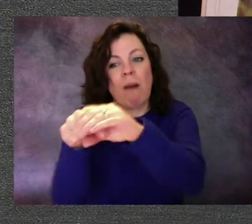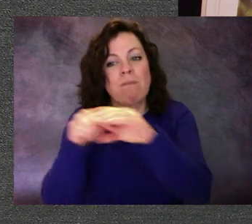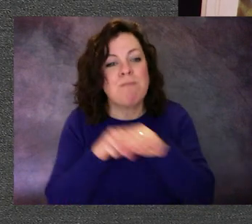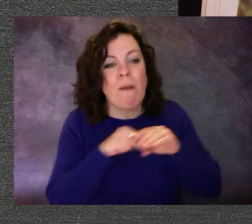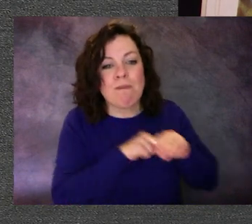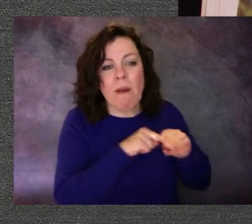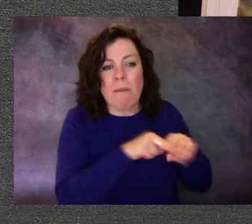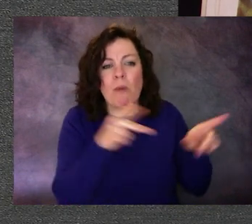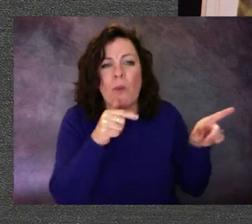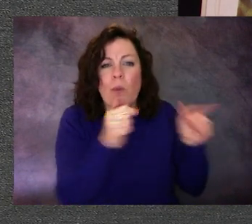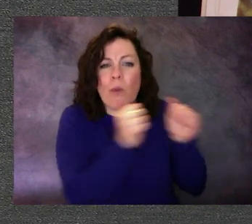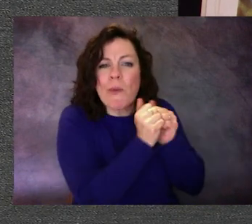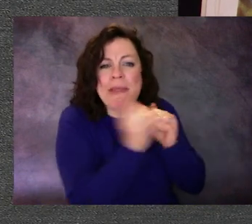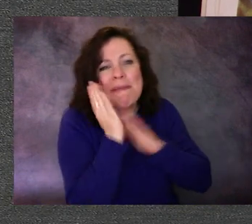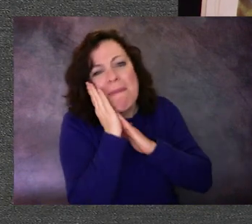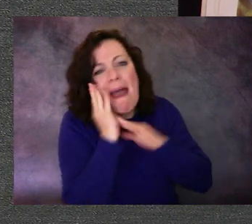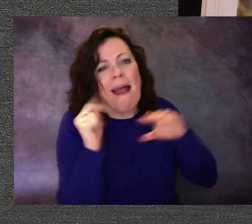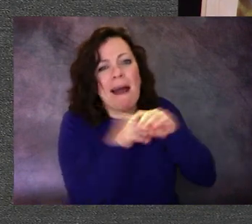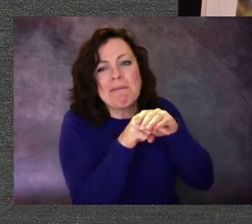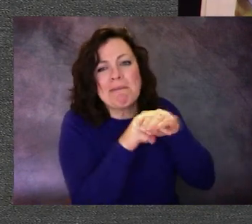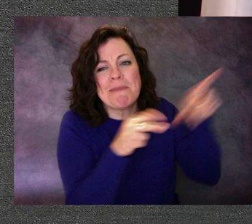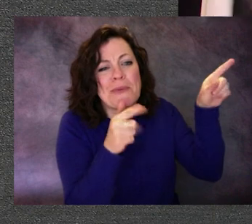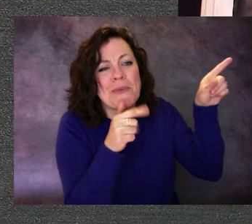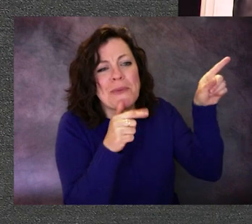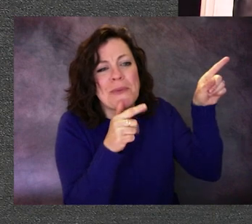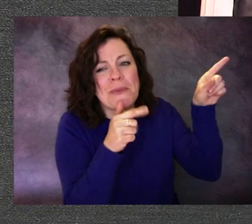Look at who's in the bed with them.